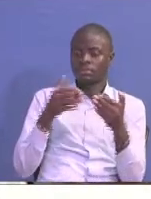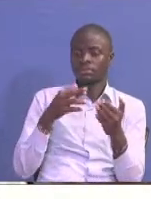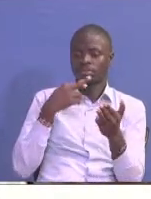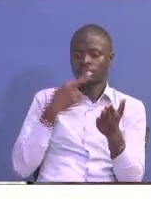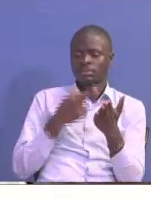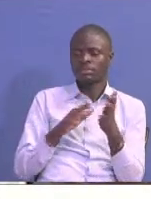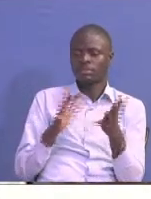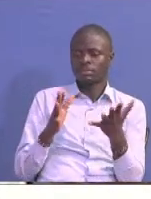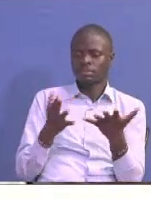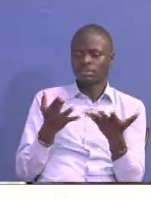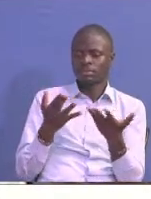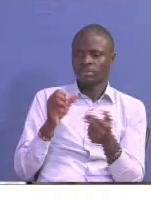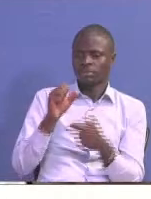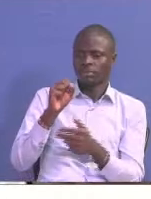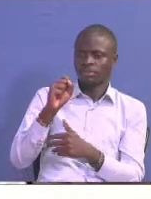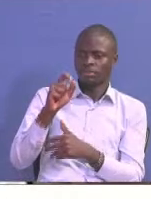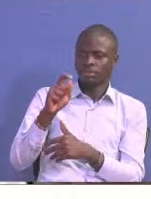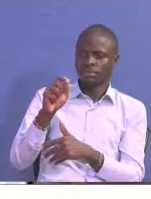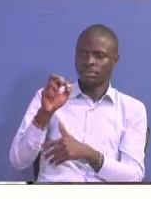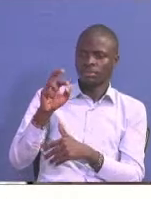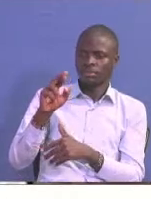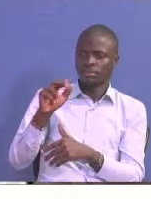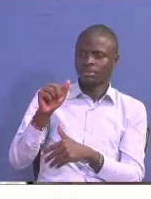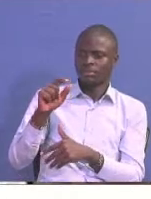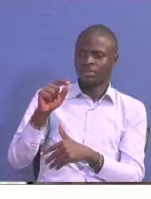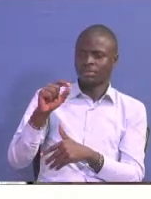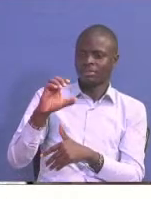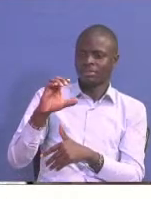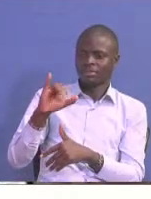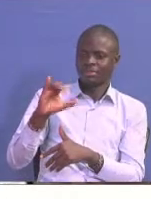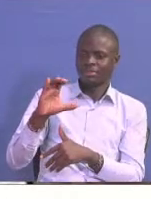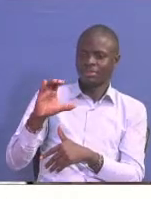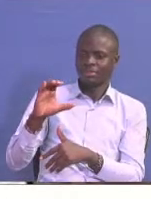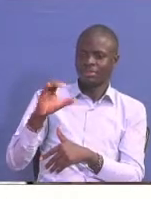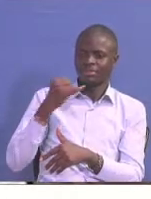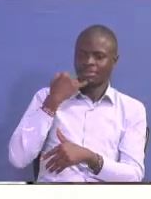how strategic has this strategic?